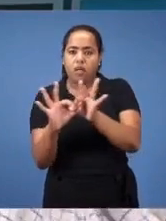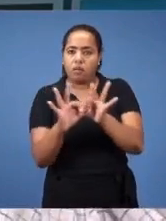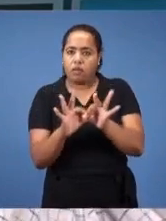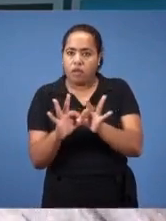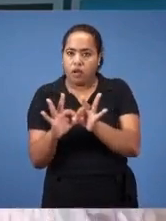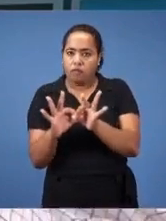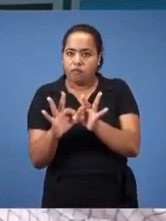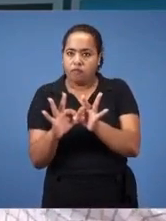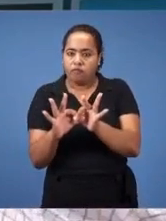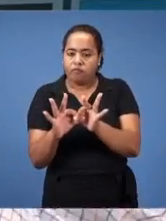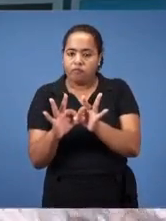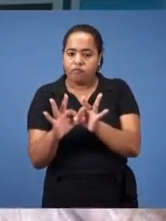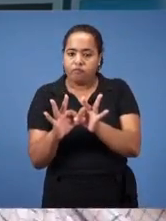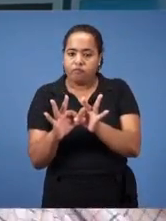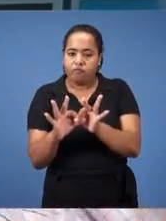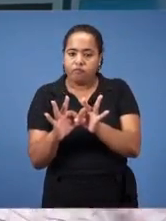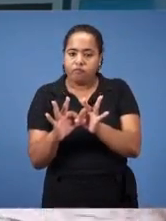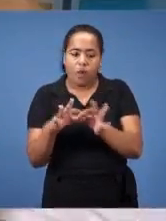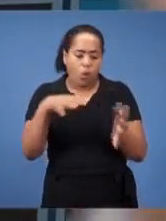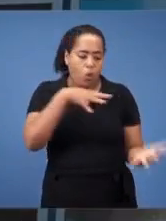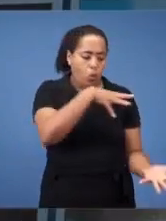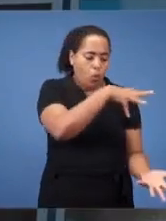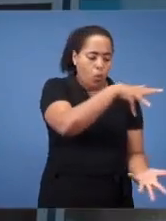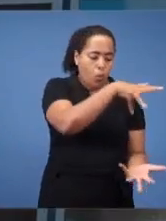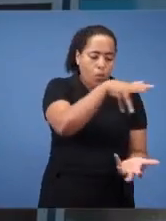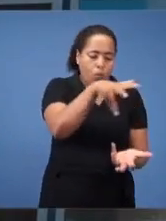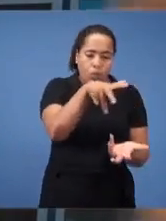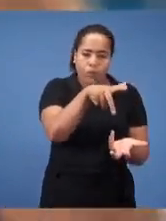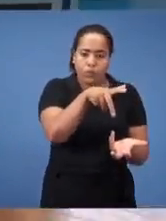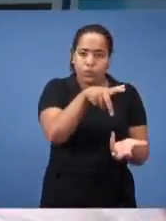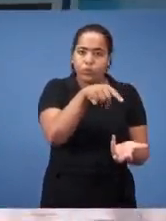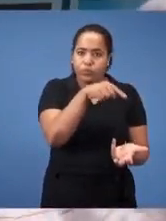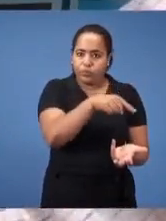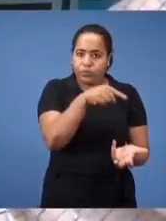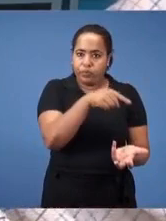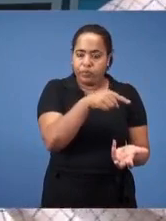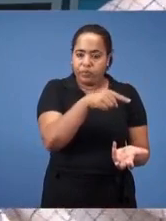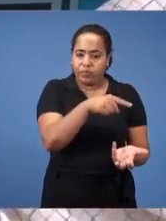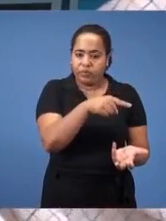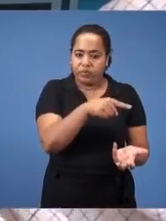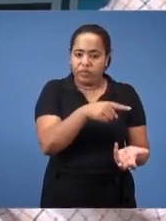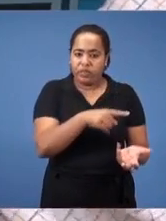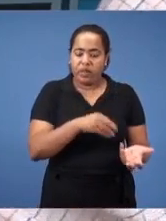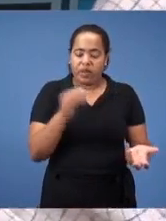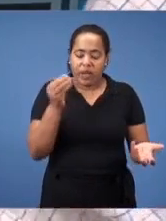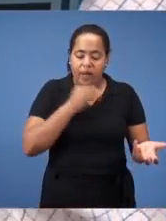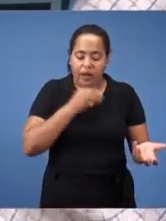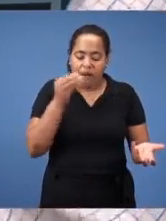The world represented there. So let's do this.